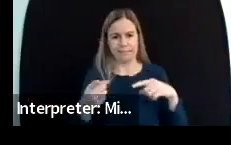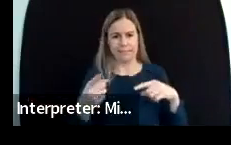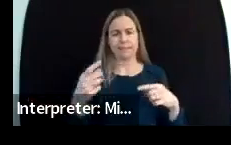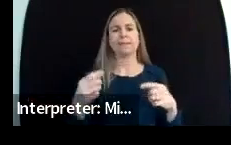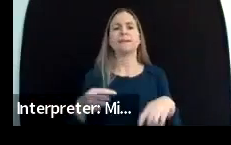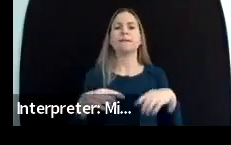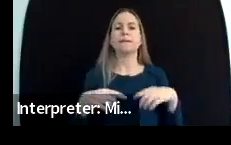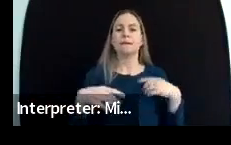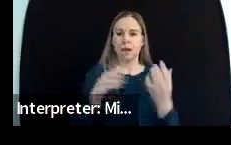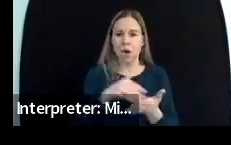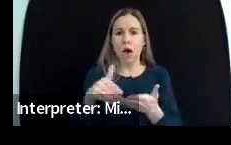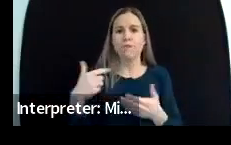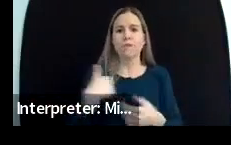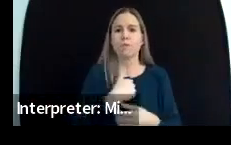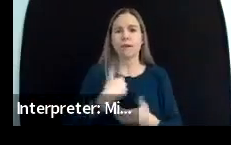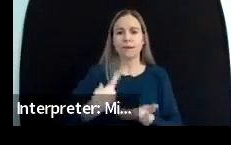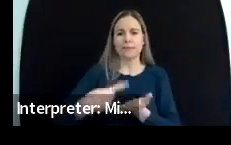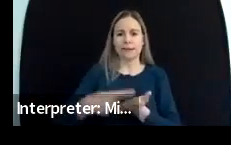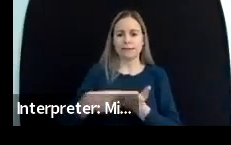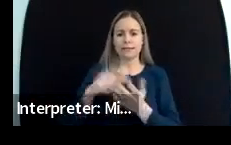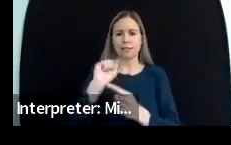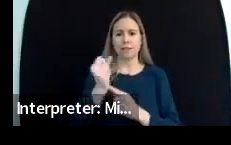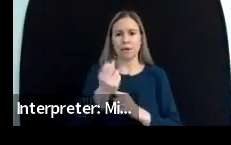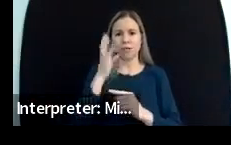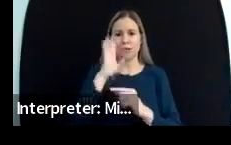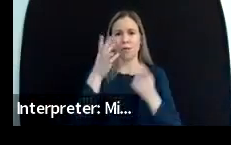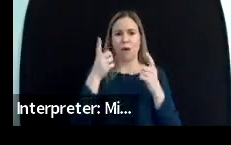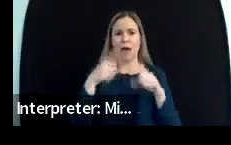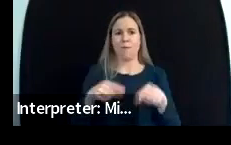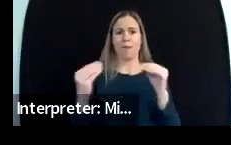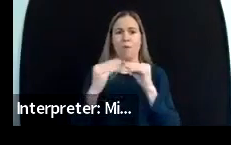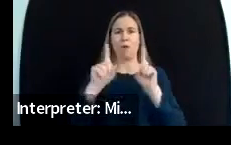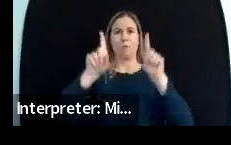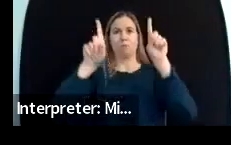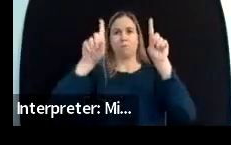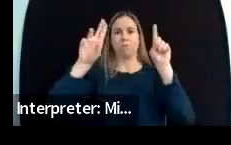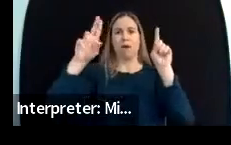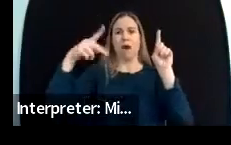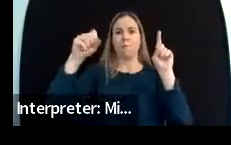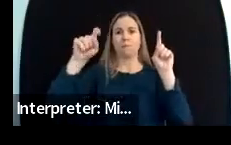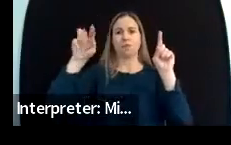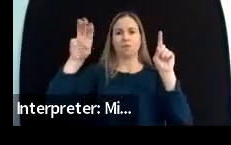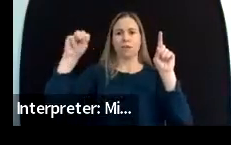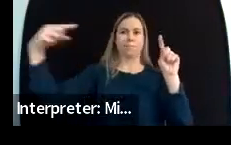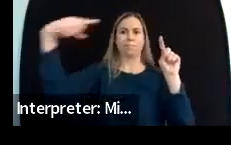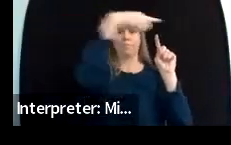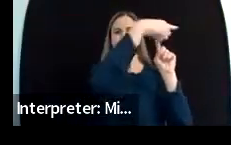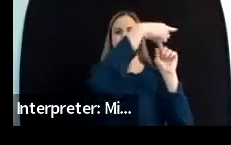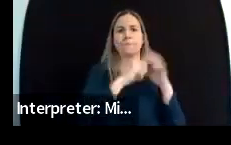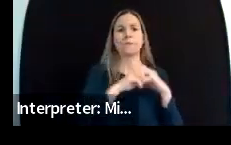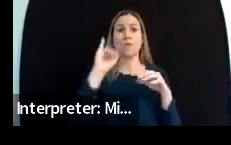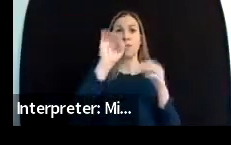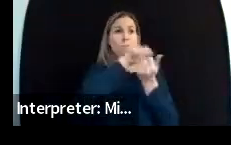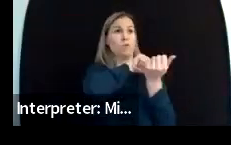about conditions that are happening further upstream. And those conditions, if we address